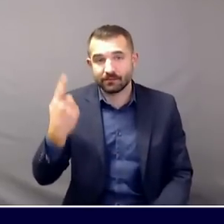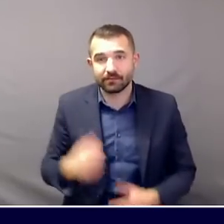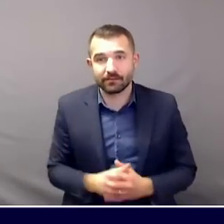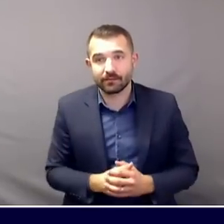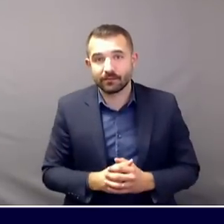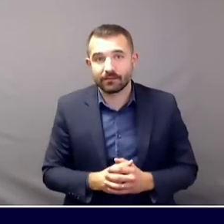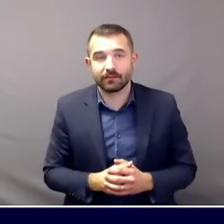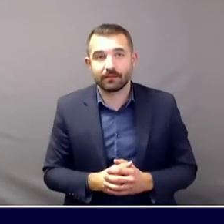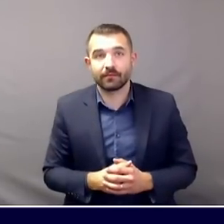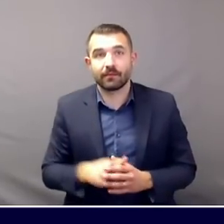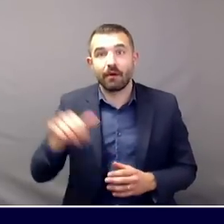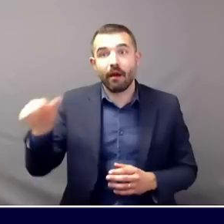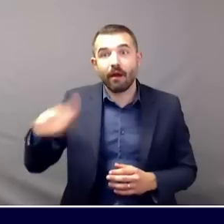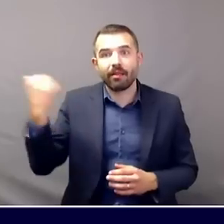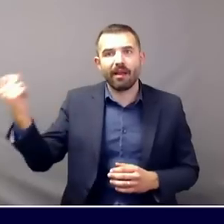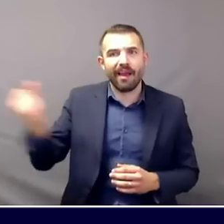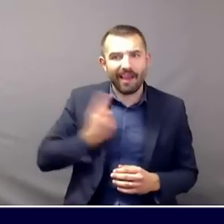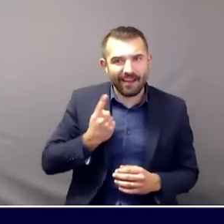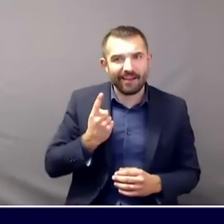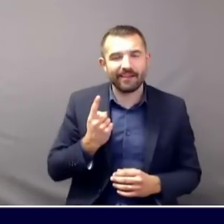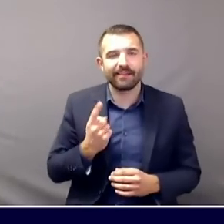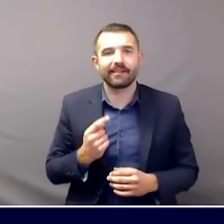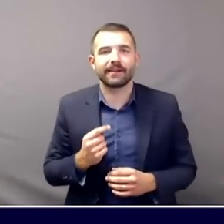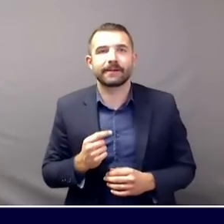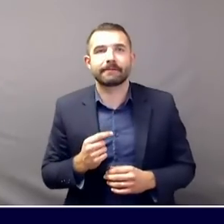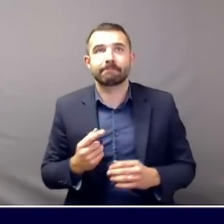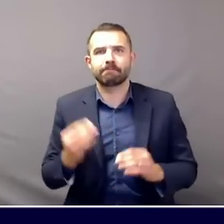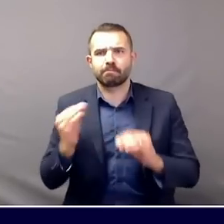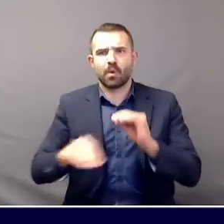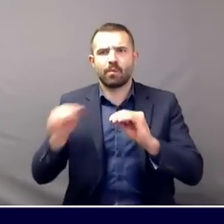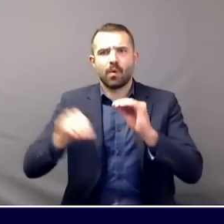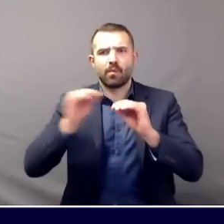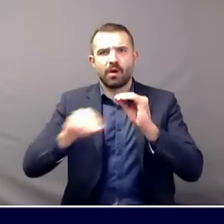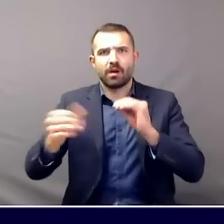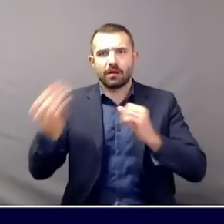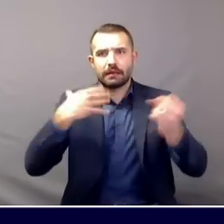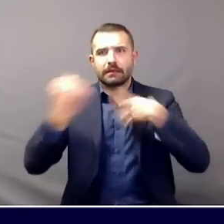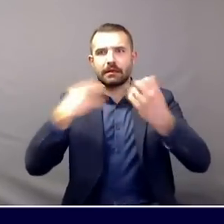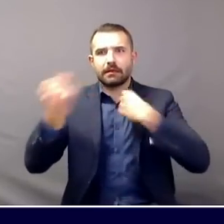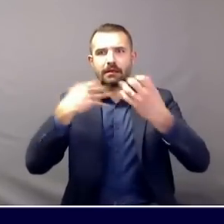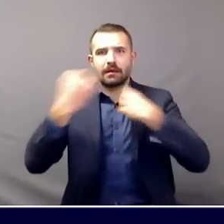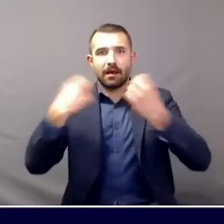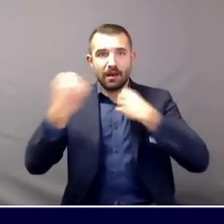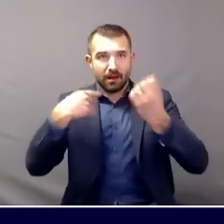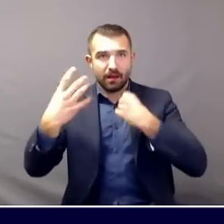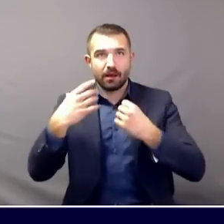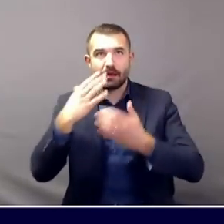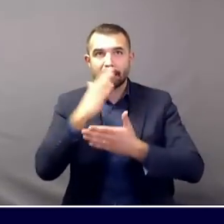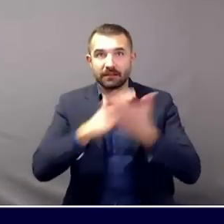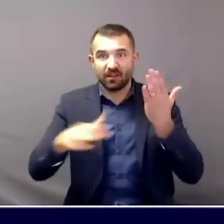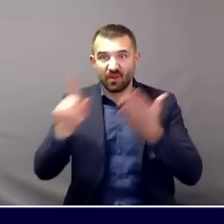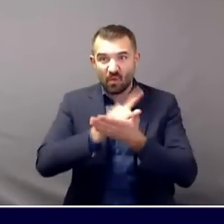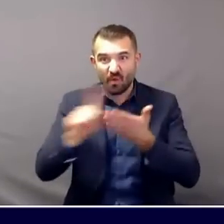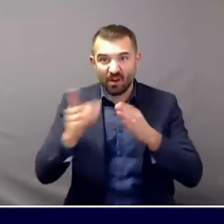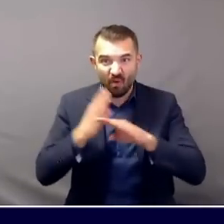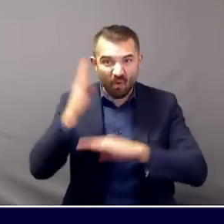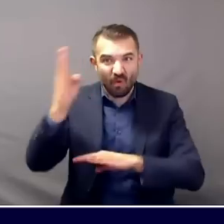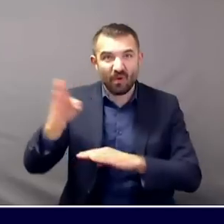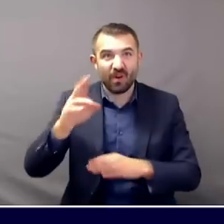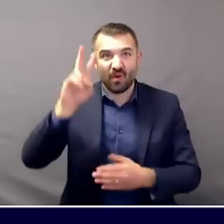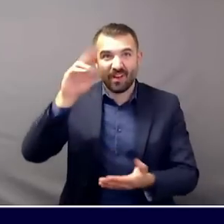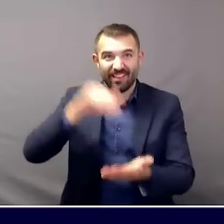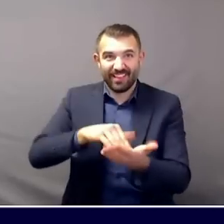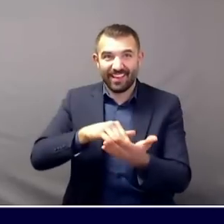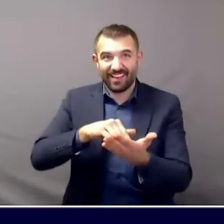getting an increasing amount of specimens. Some days, some weeks, over 2,000 per day are coming